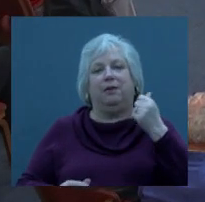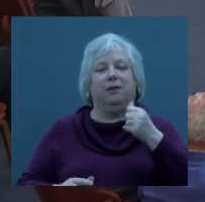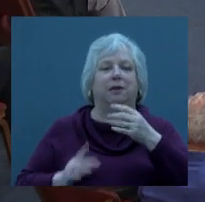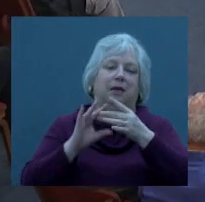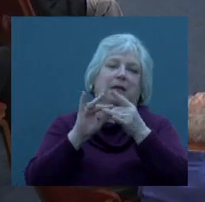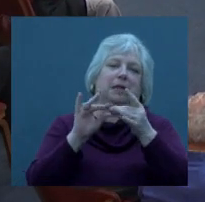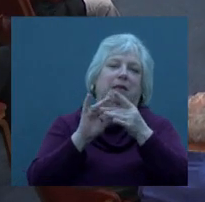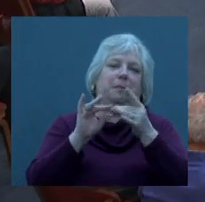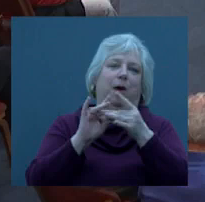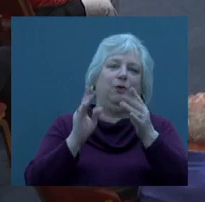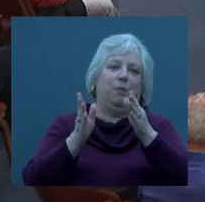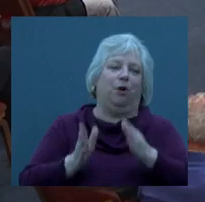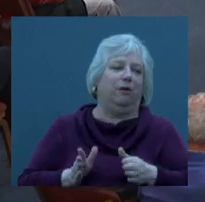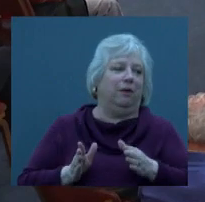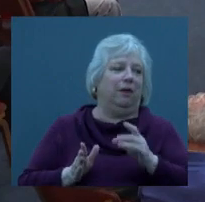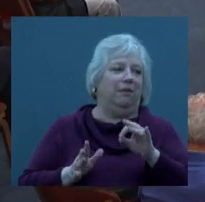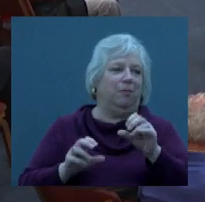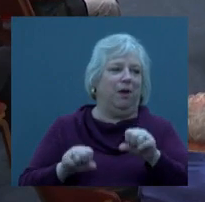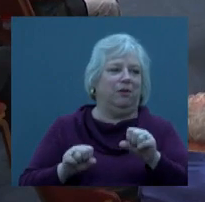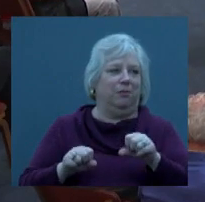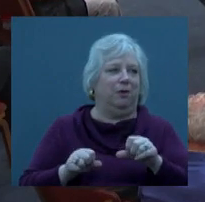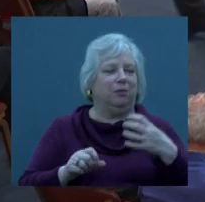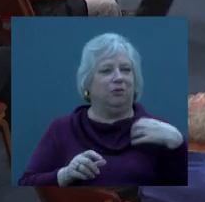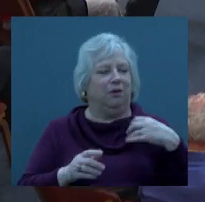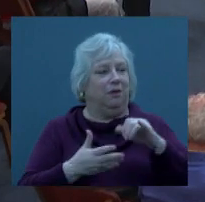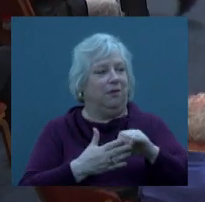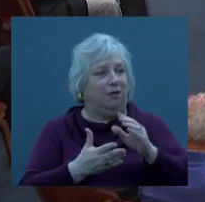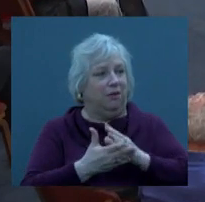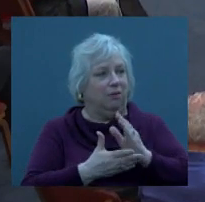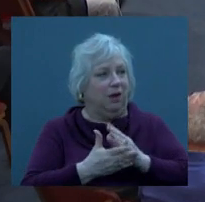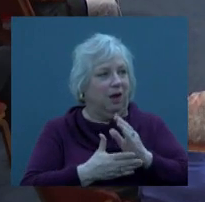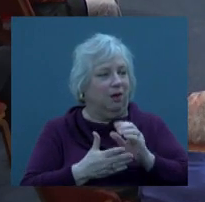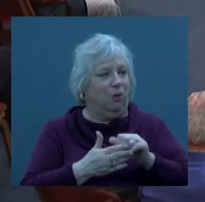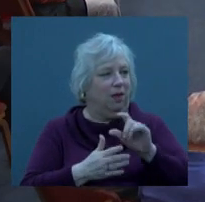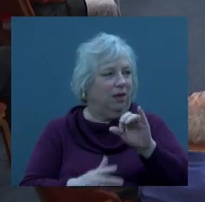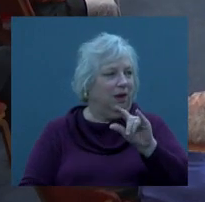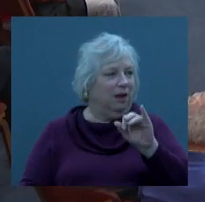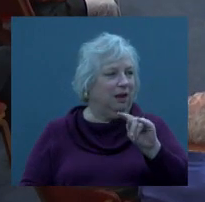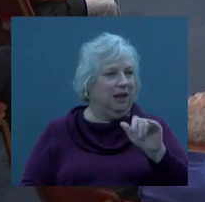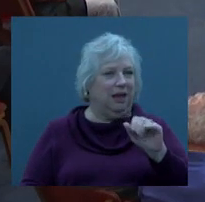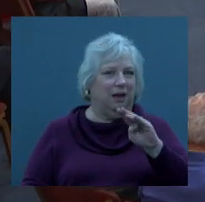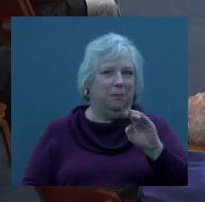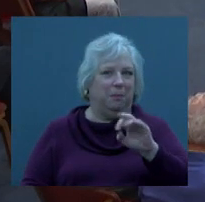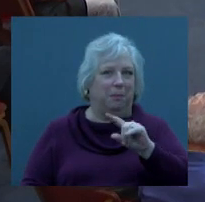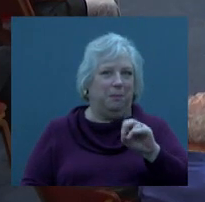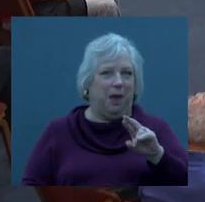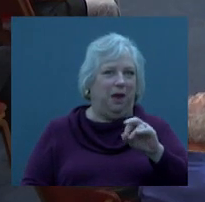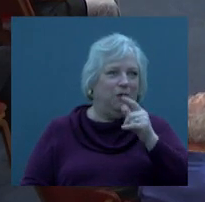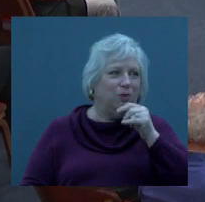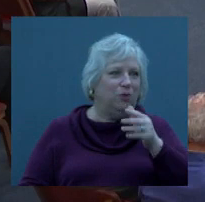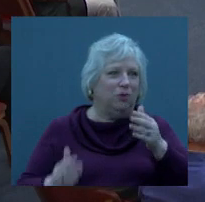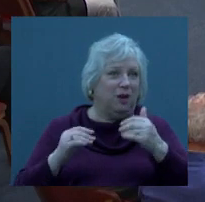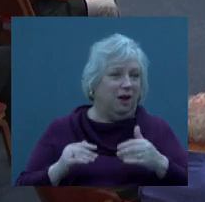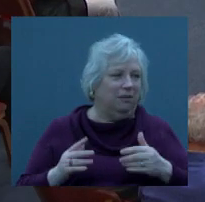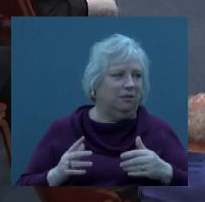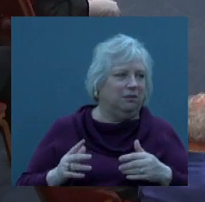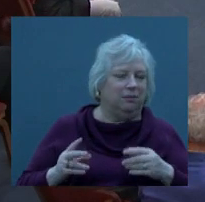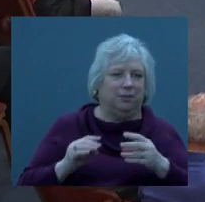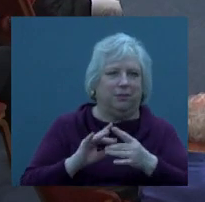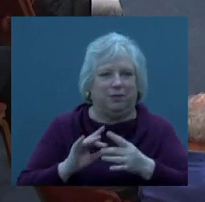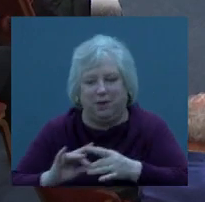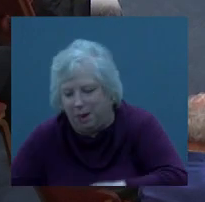possible. If that's okay with Valita Biggers, who's next? She's Vita's at home.